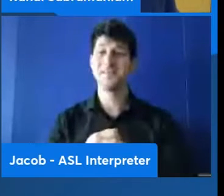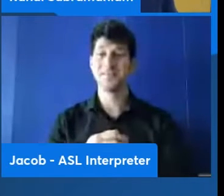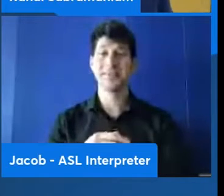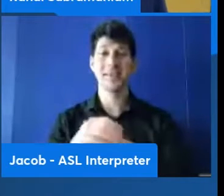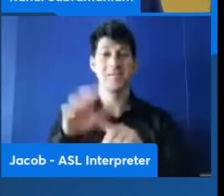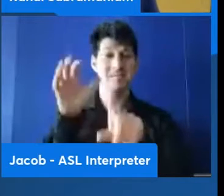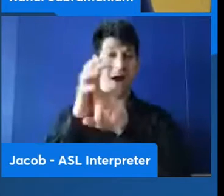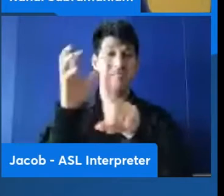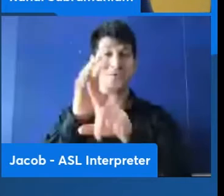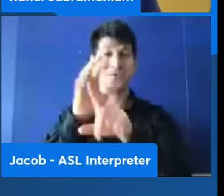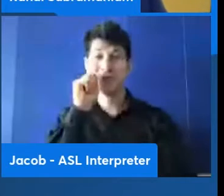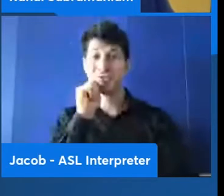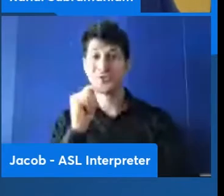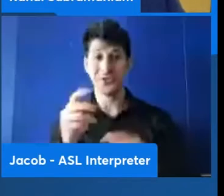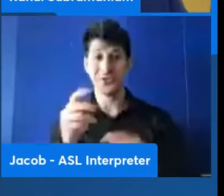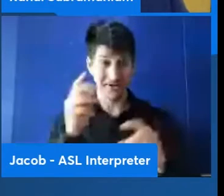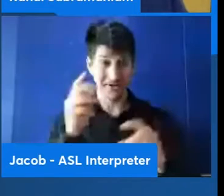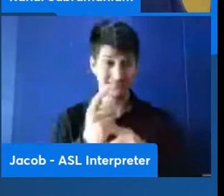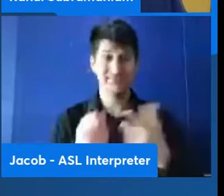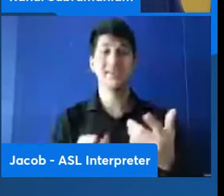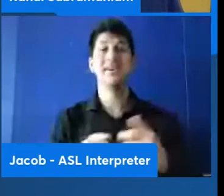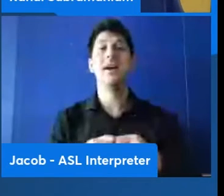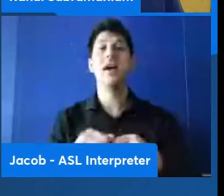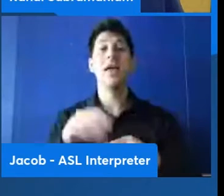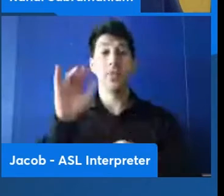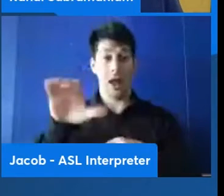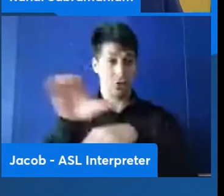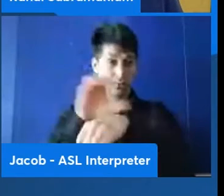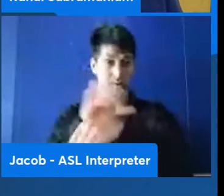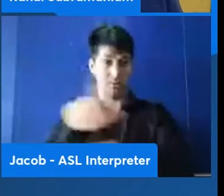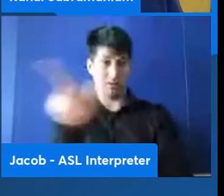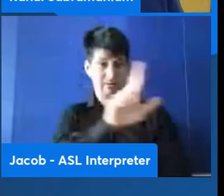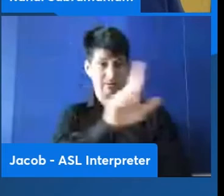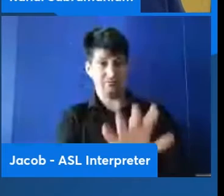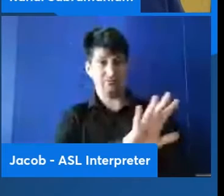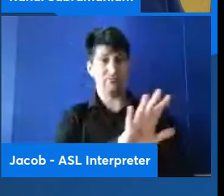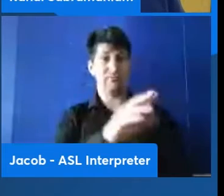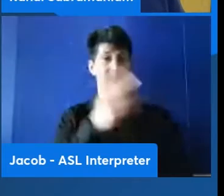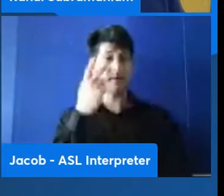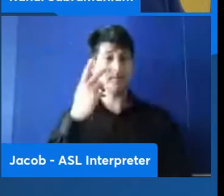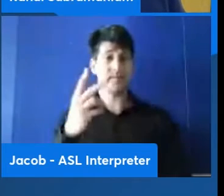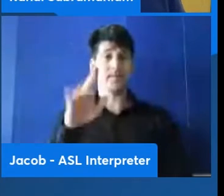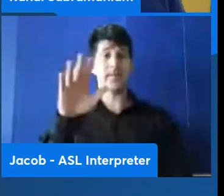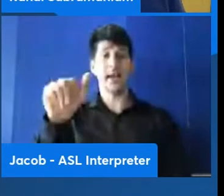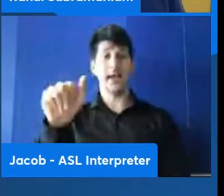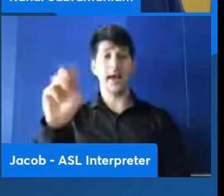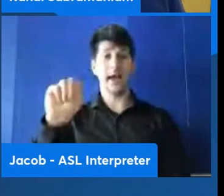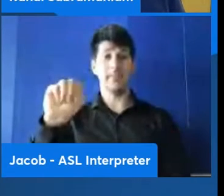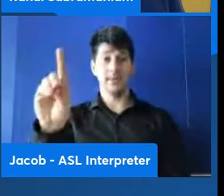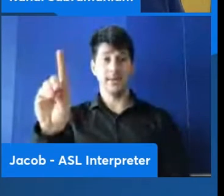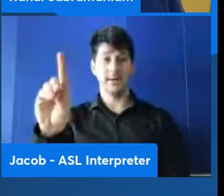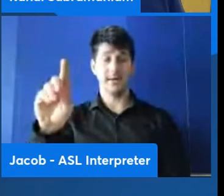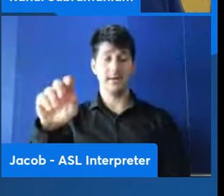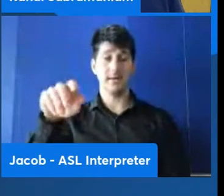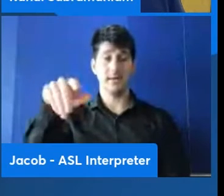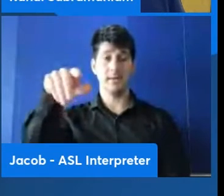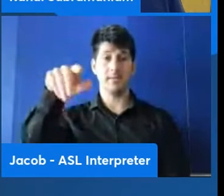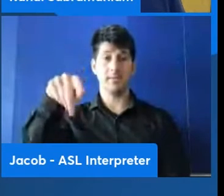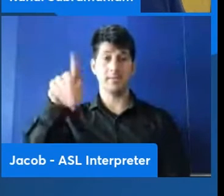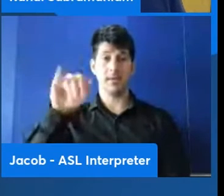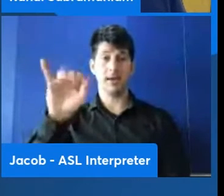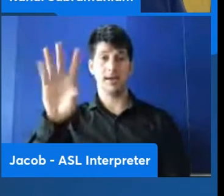popular teenager. And this computer right here on the left was the AMD